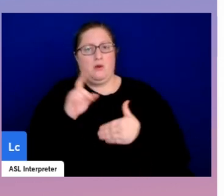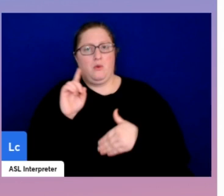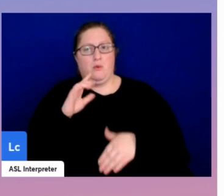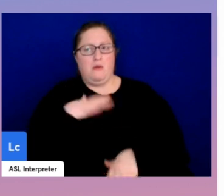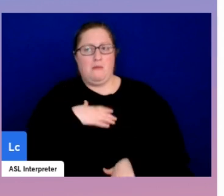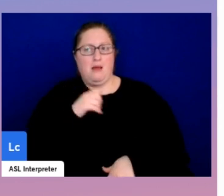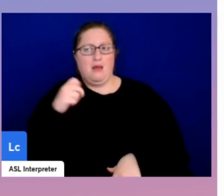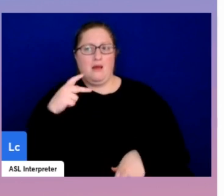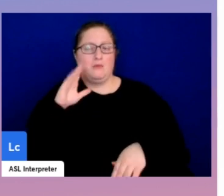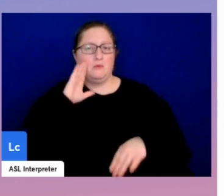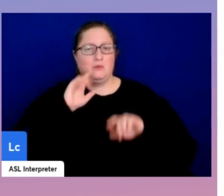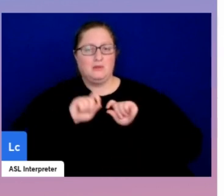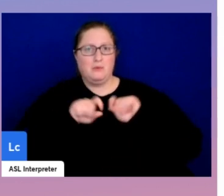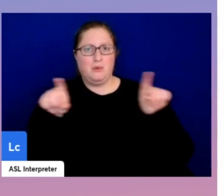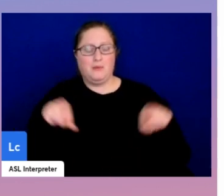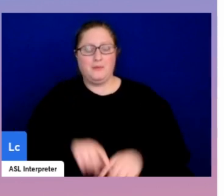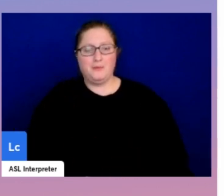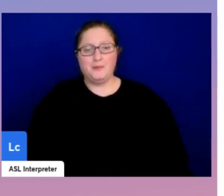deployed.